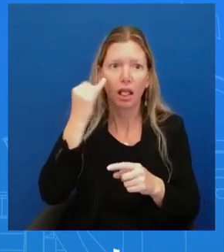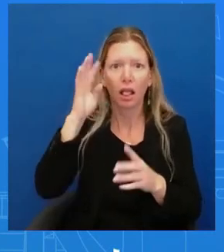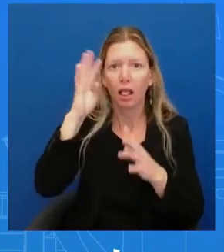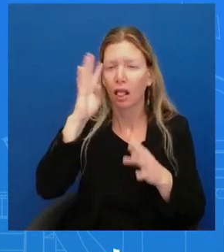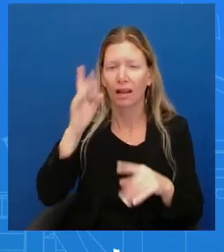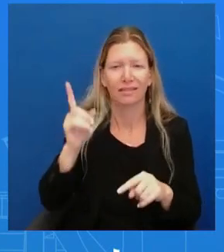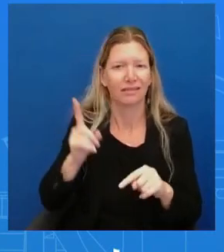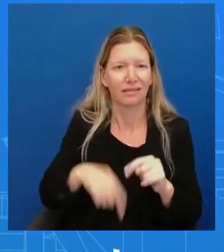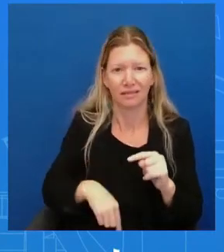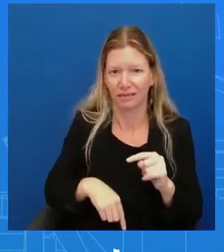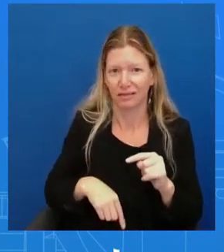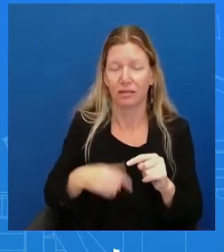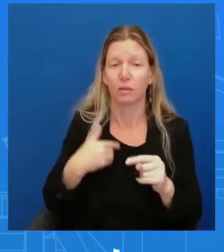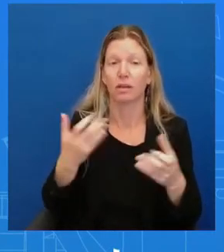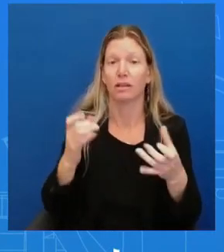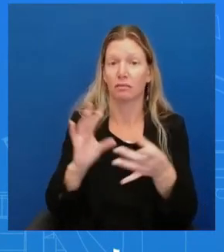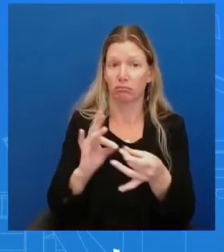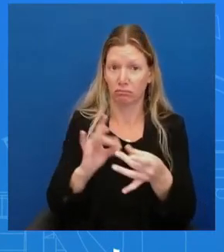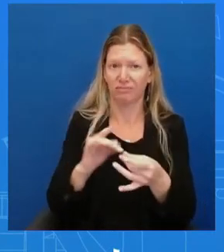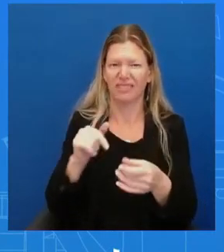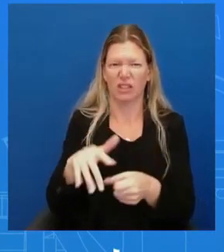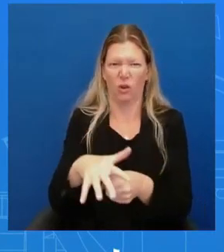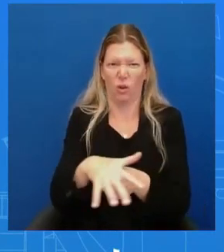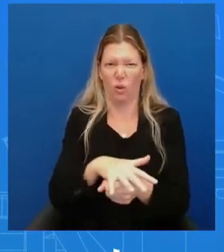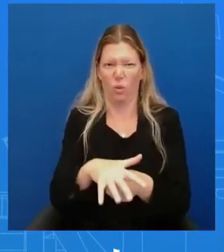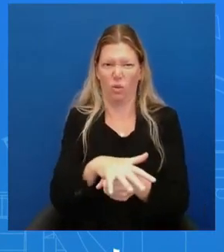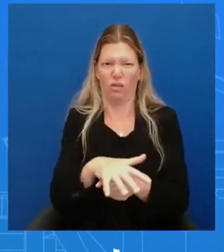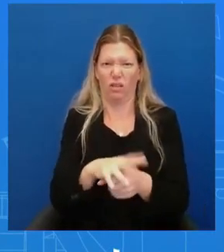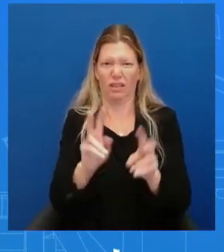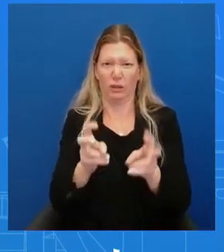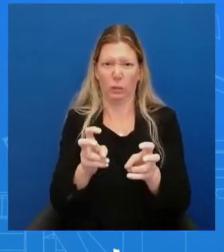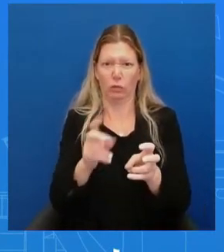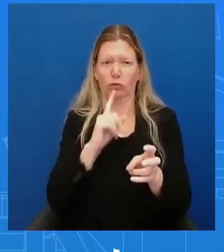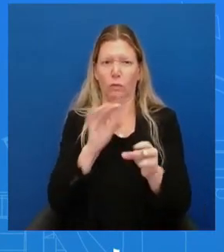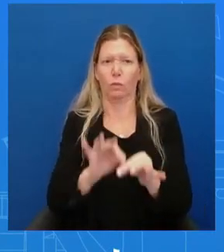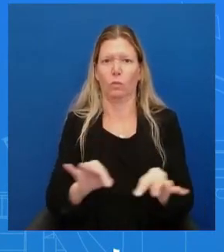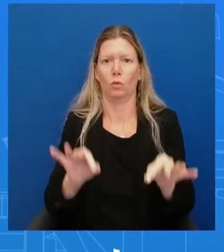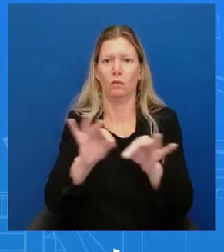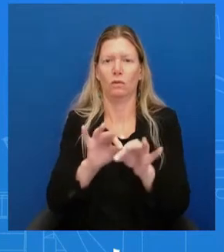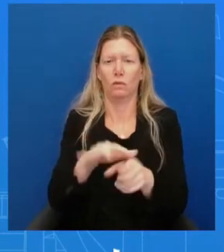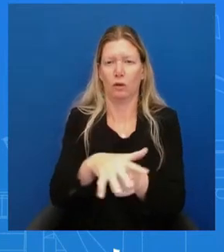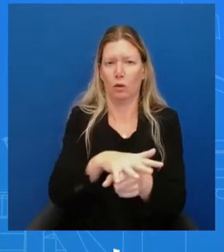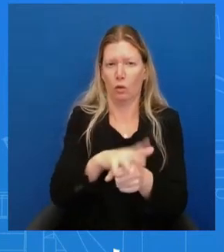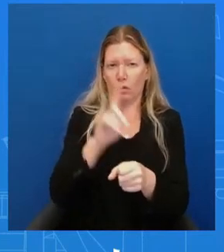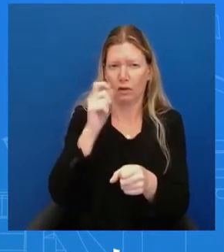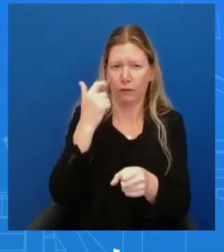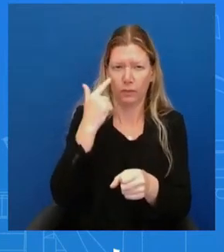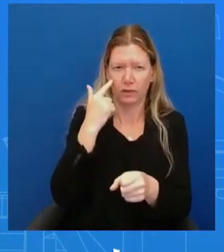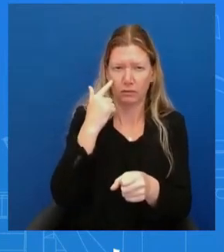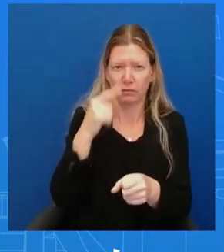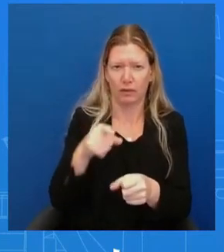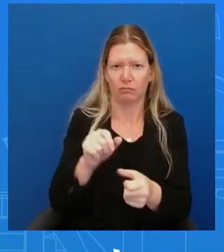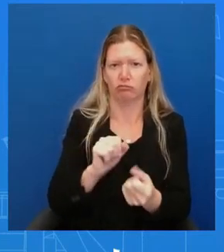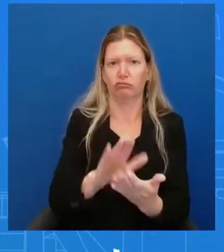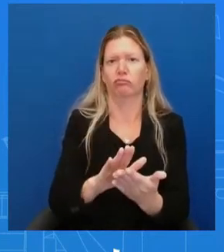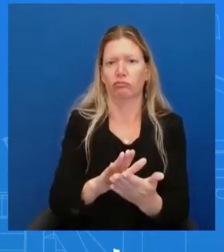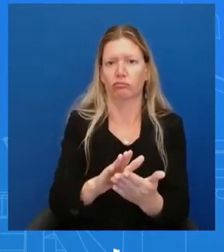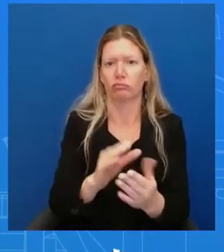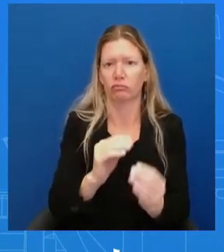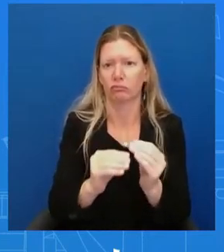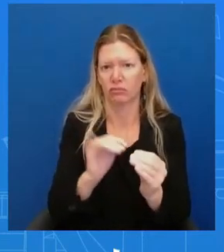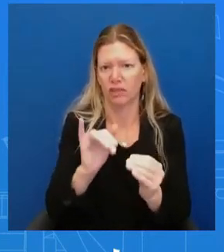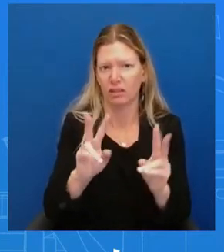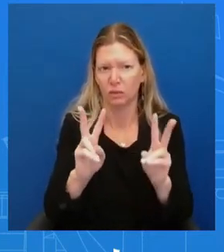local governments take action to address it. Again, everybody wants the same thing. They want to feel safe in their communities. That's what they